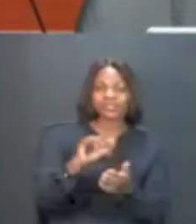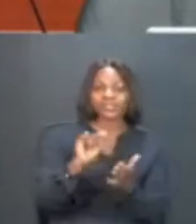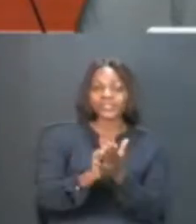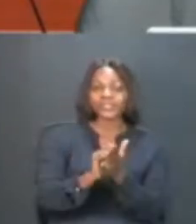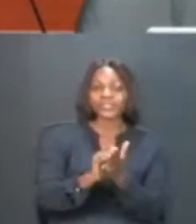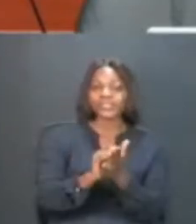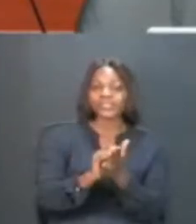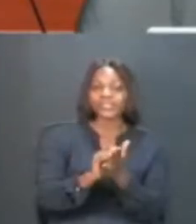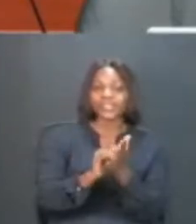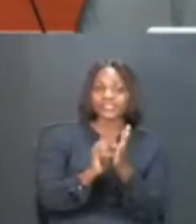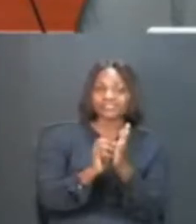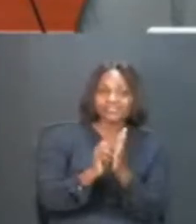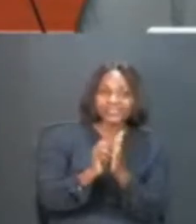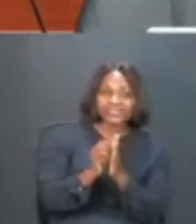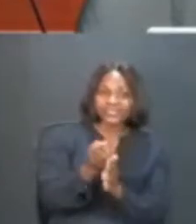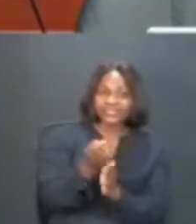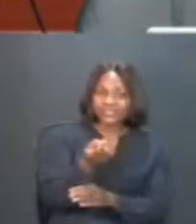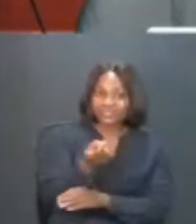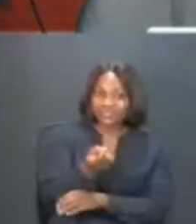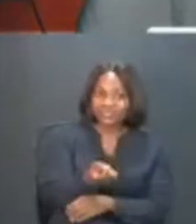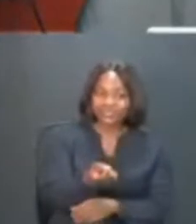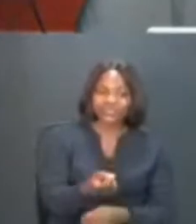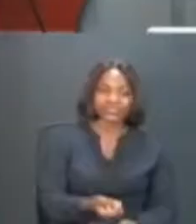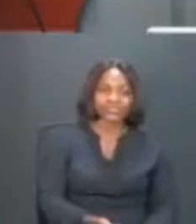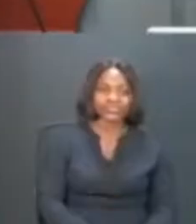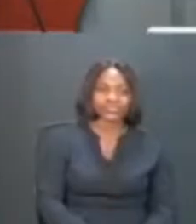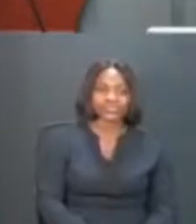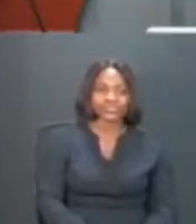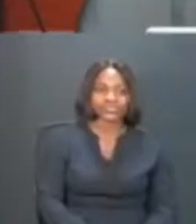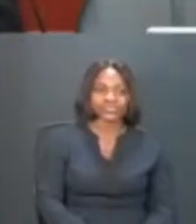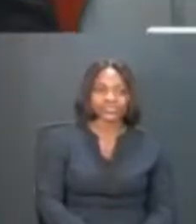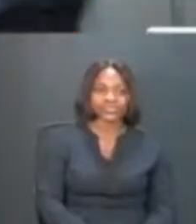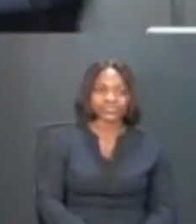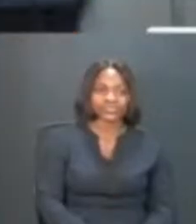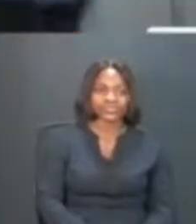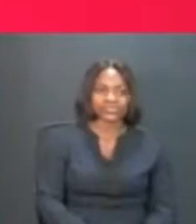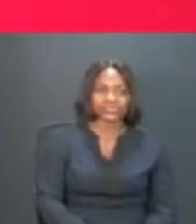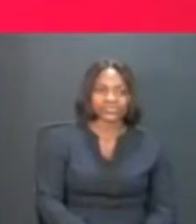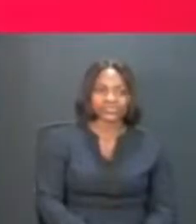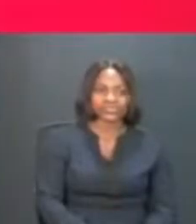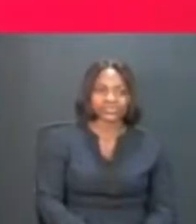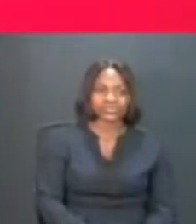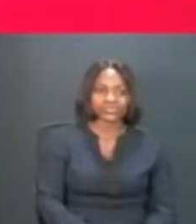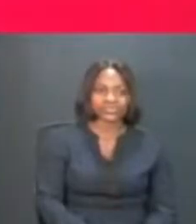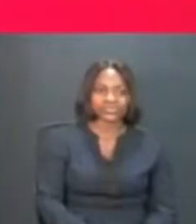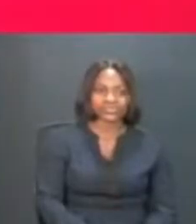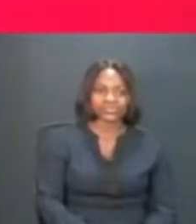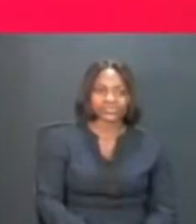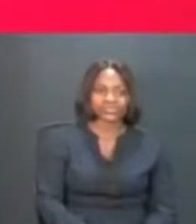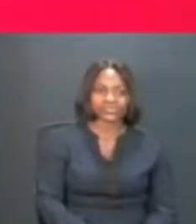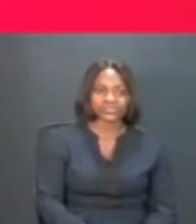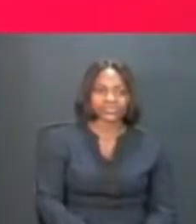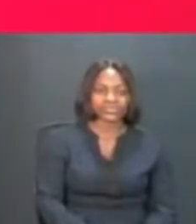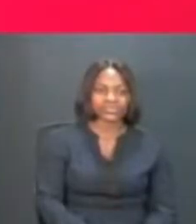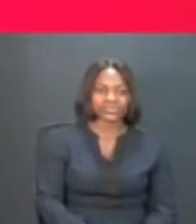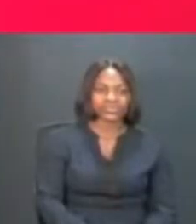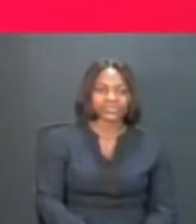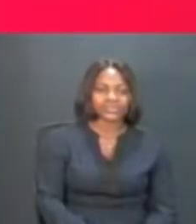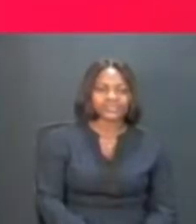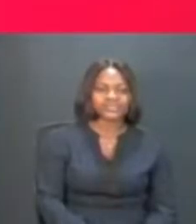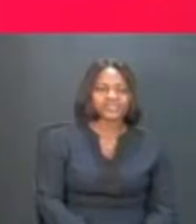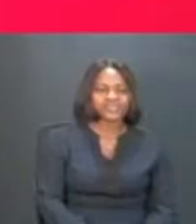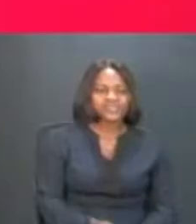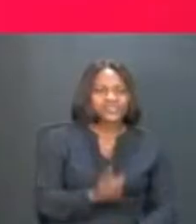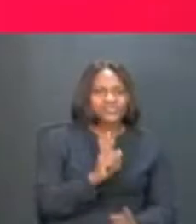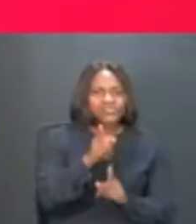intervenes. So all of us, sure, Speaker. Honorable Prof, I'm sure your reference was just general, not to me. No,